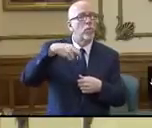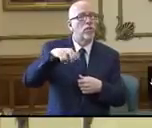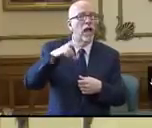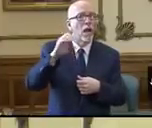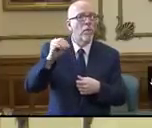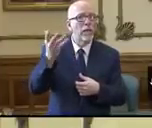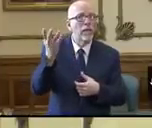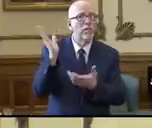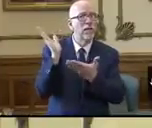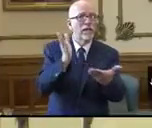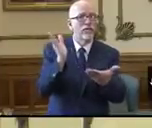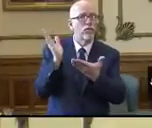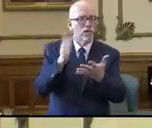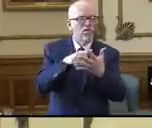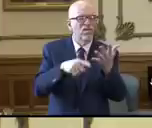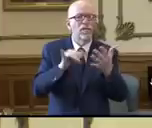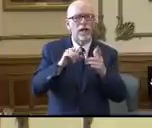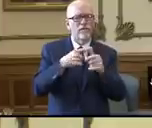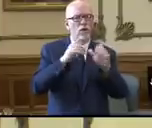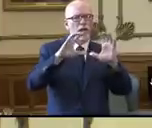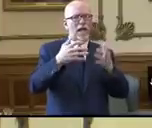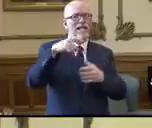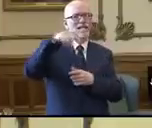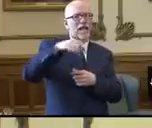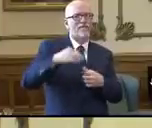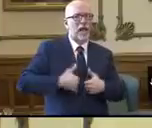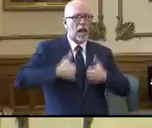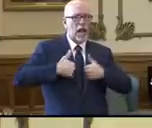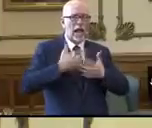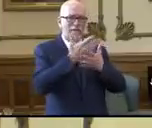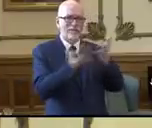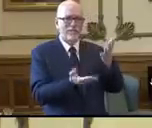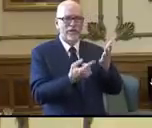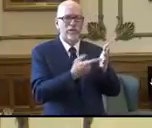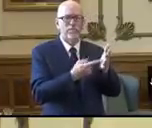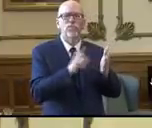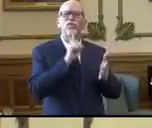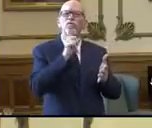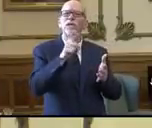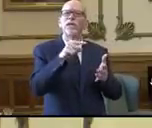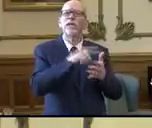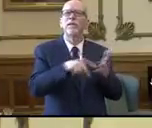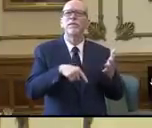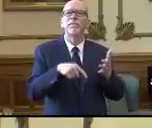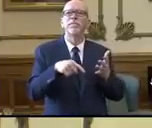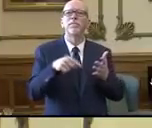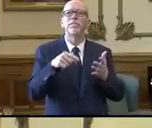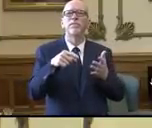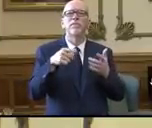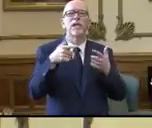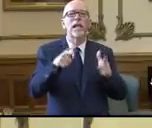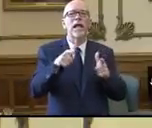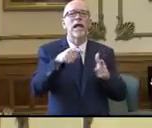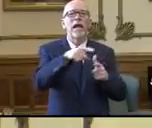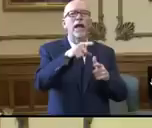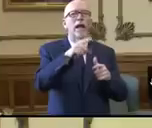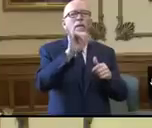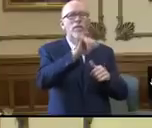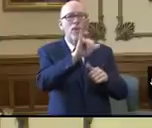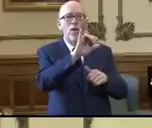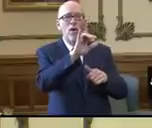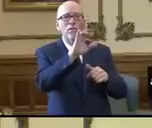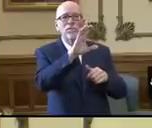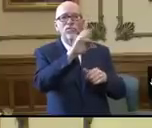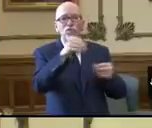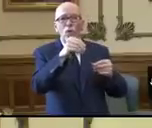companies. So you have this first category, necessities of life, that really enables those operators to continue operating pretty